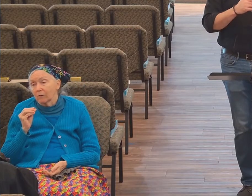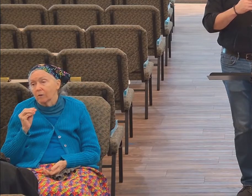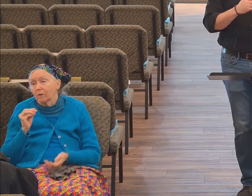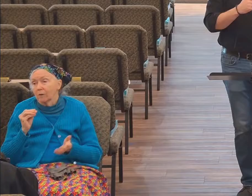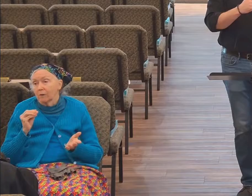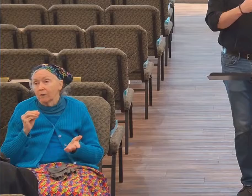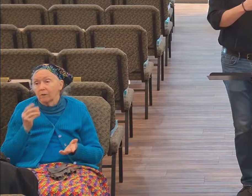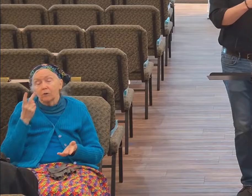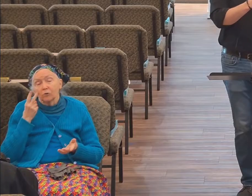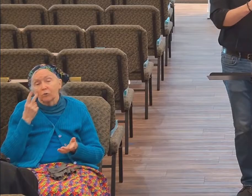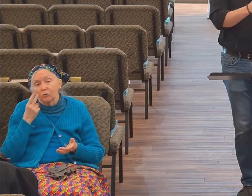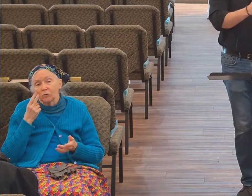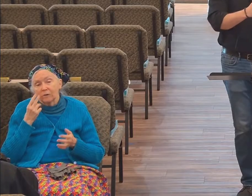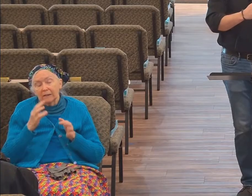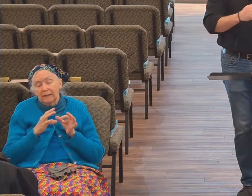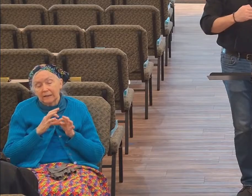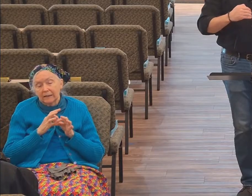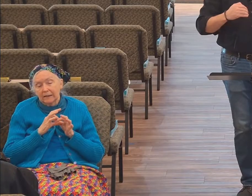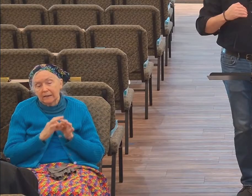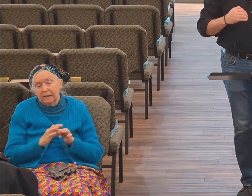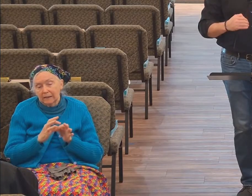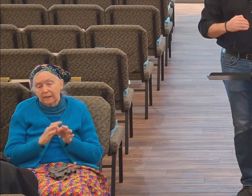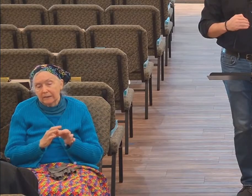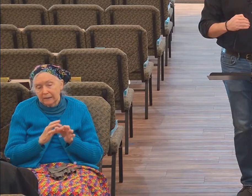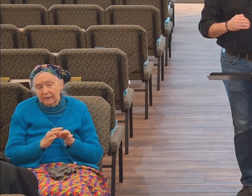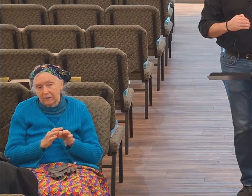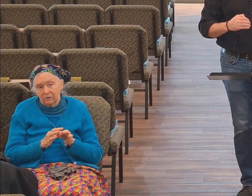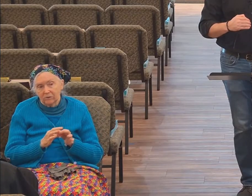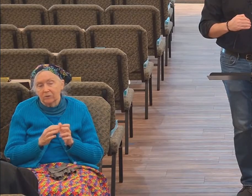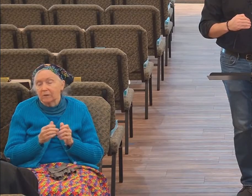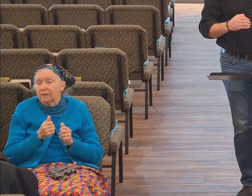are you seeing the connection between everything that's been stated up to this point?